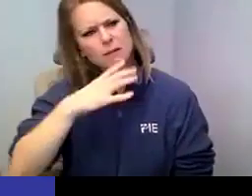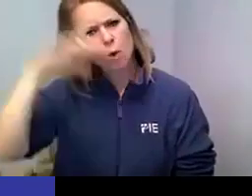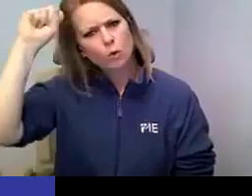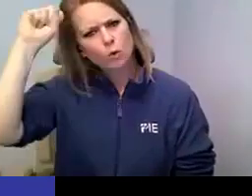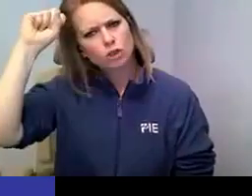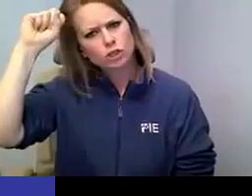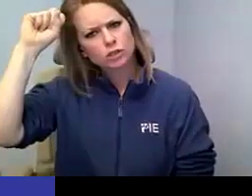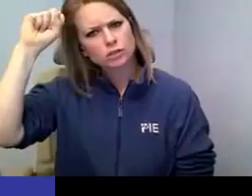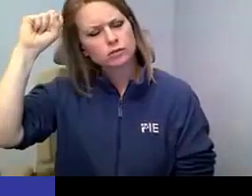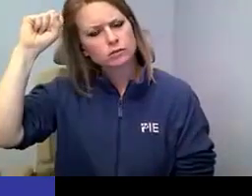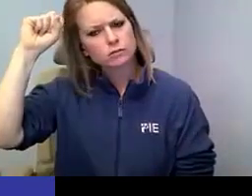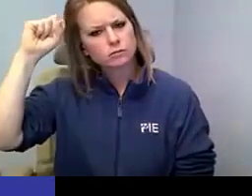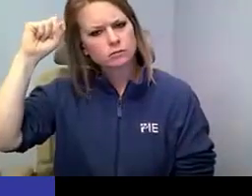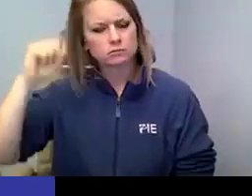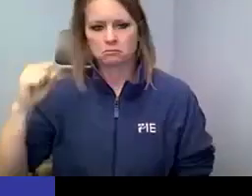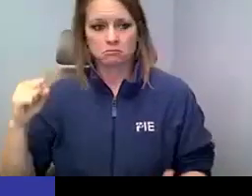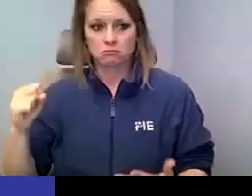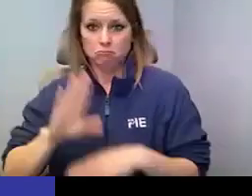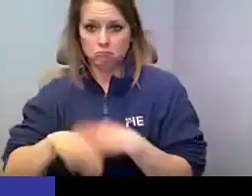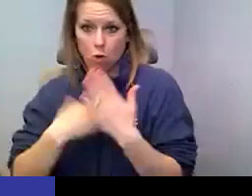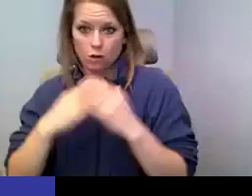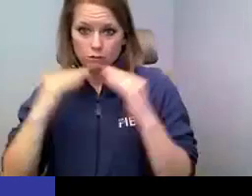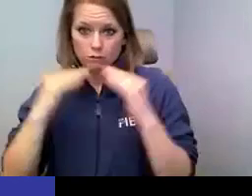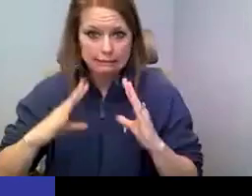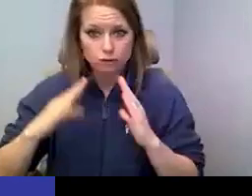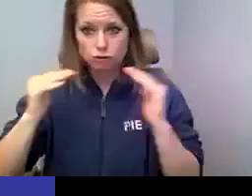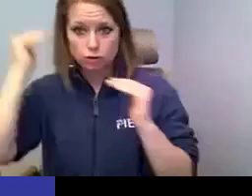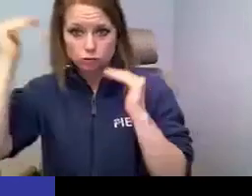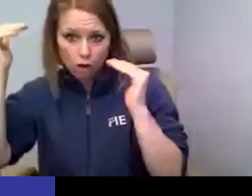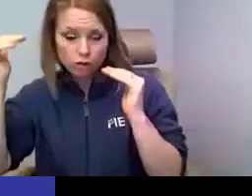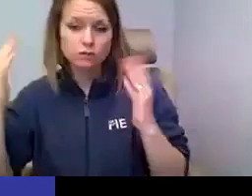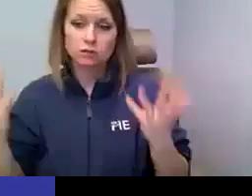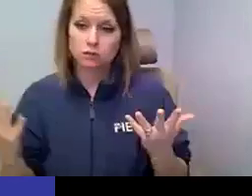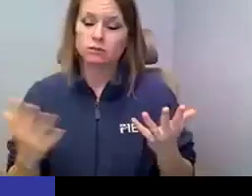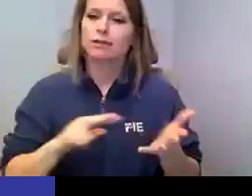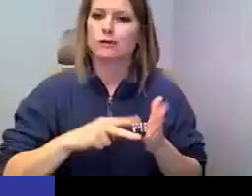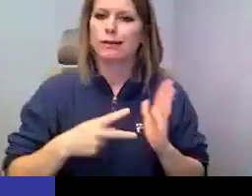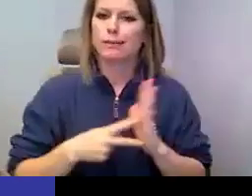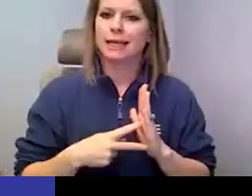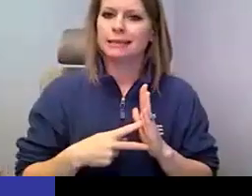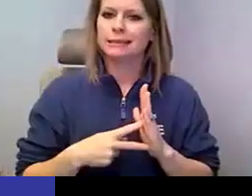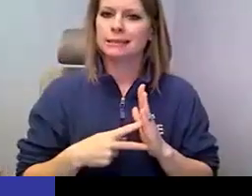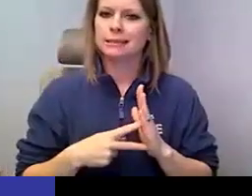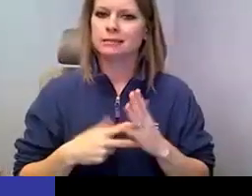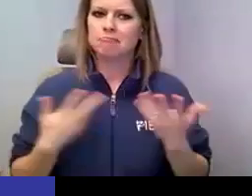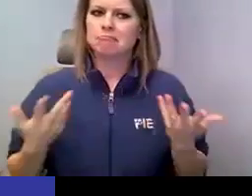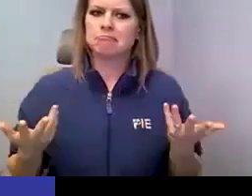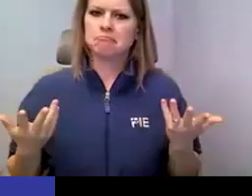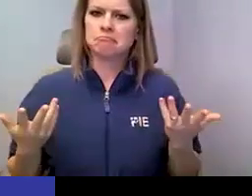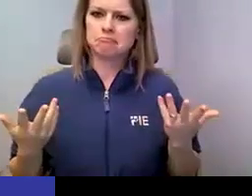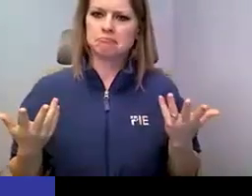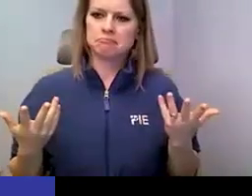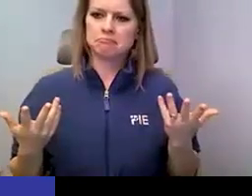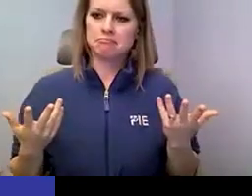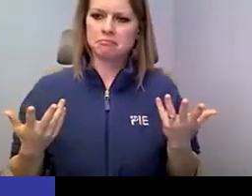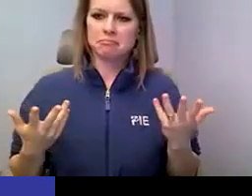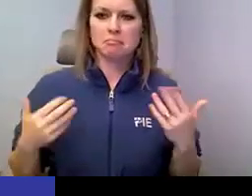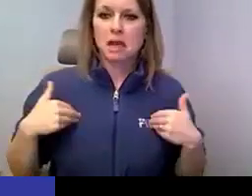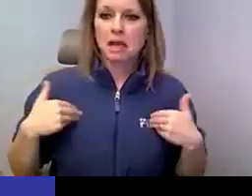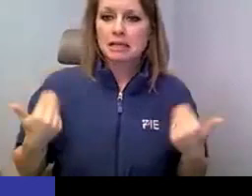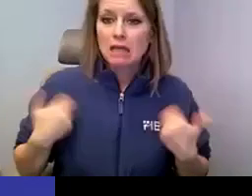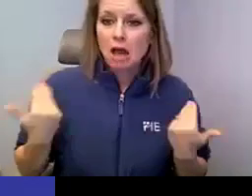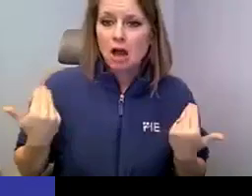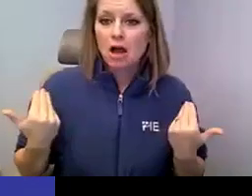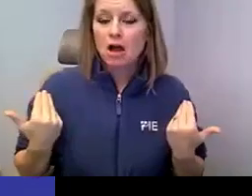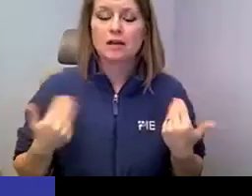by teachers, by adults, by others around them. Thus, they lose the benefit of the doubt when they're younger for their